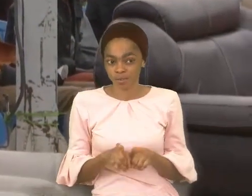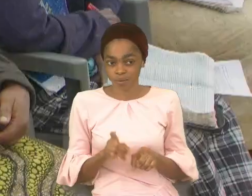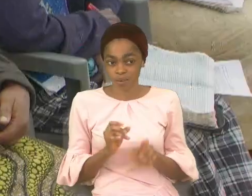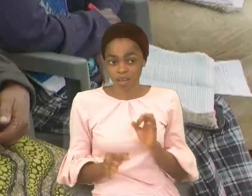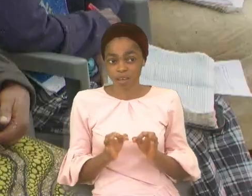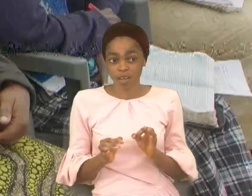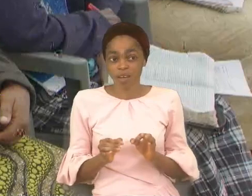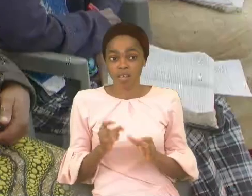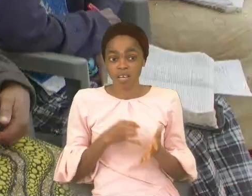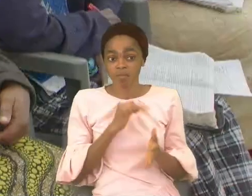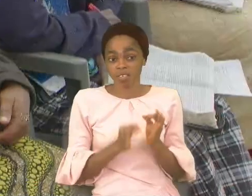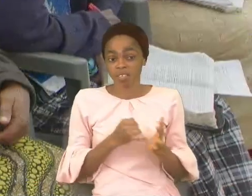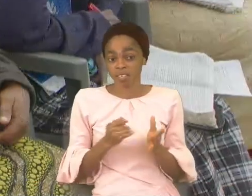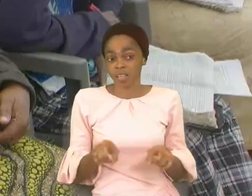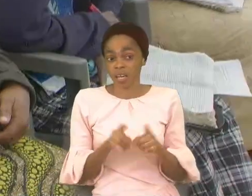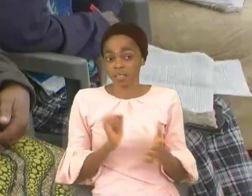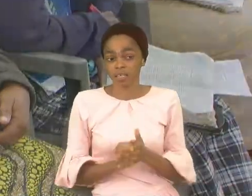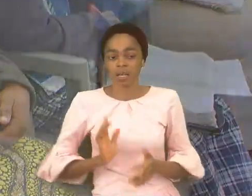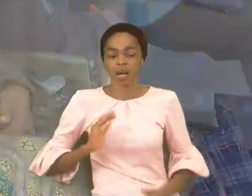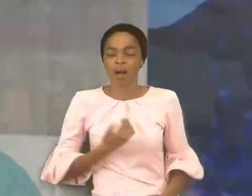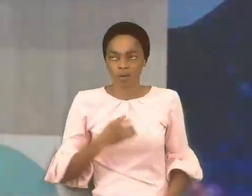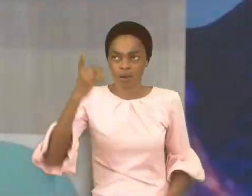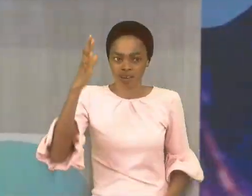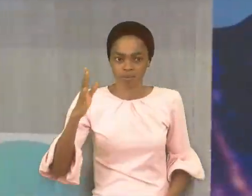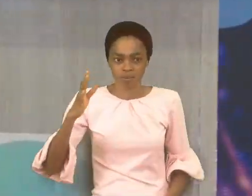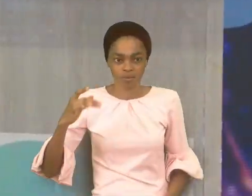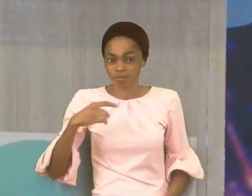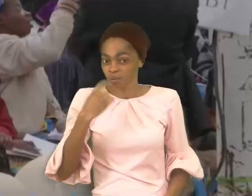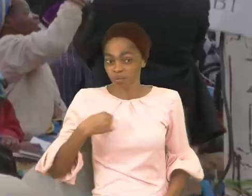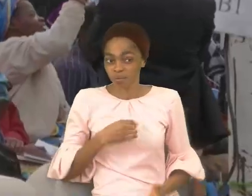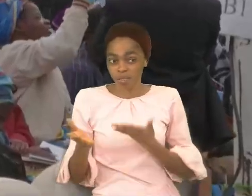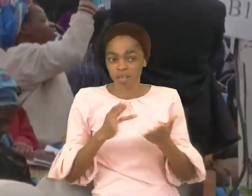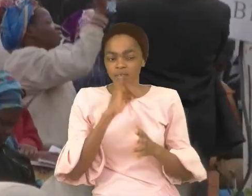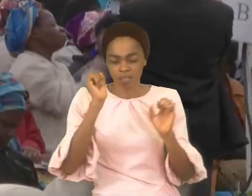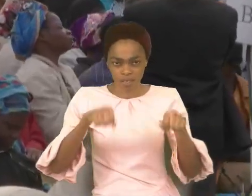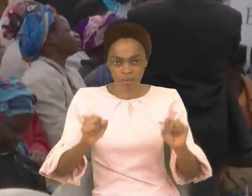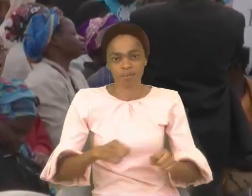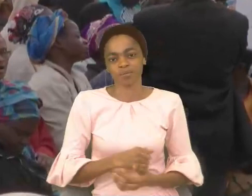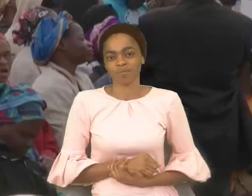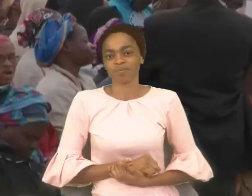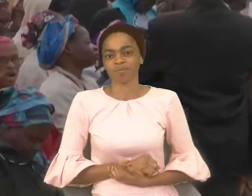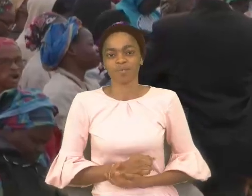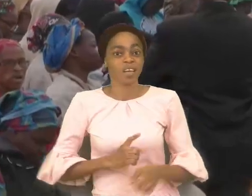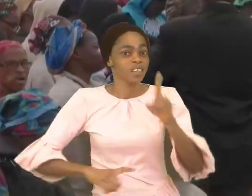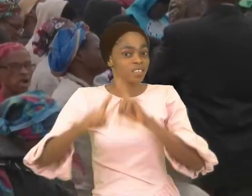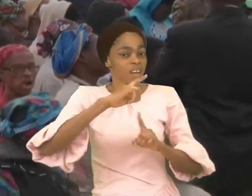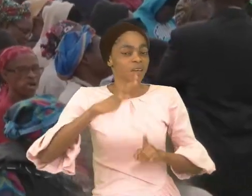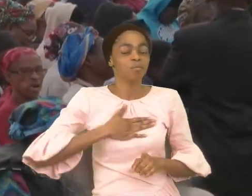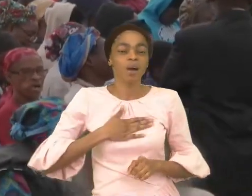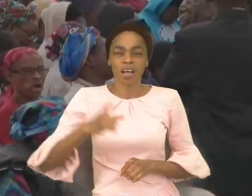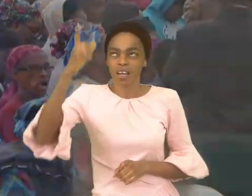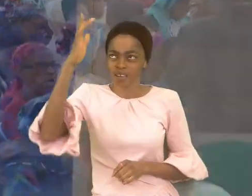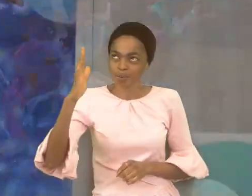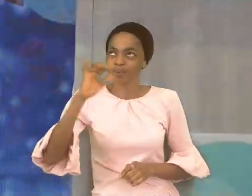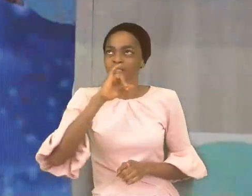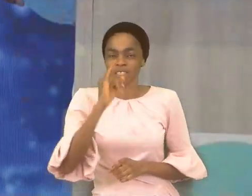able. My God is able. If they collapsed, if